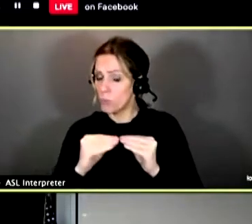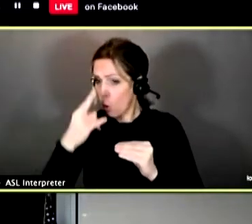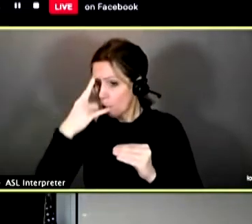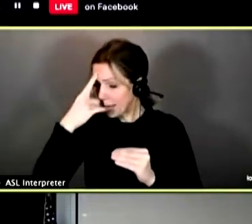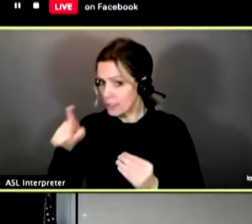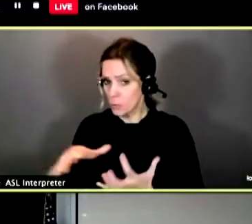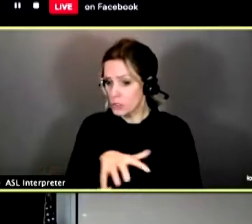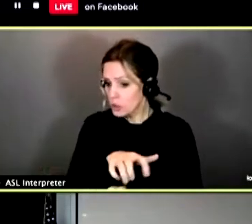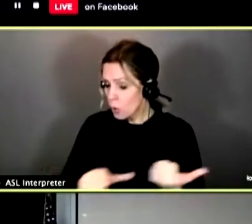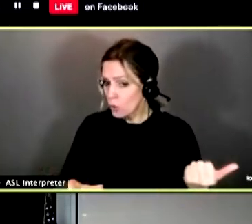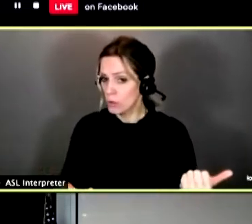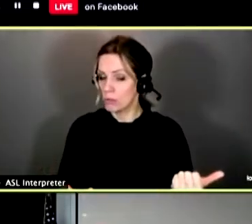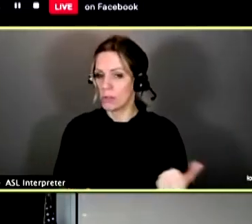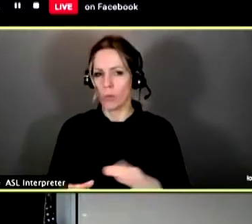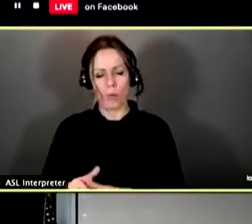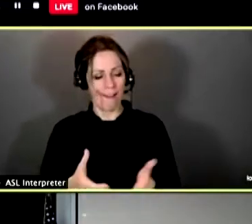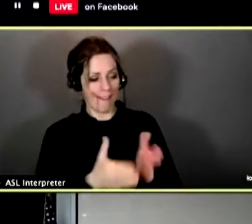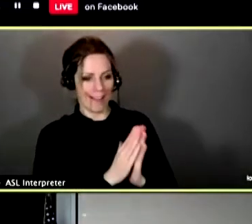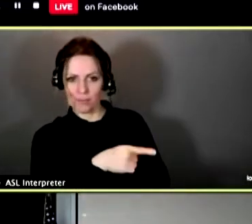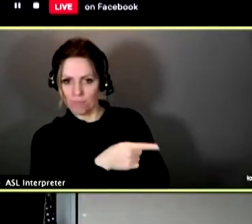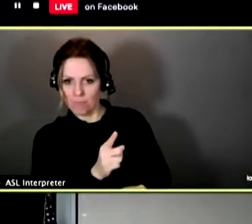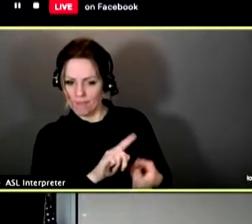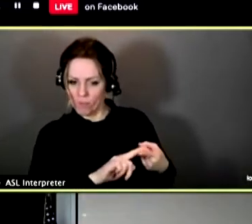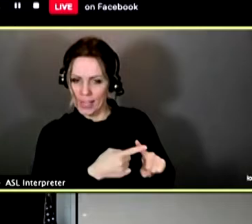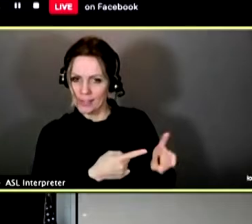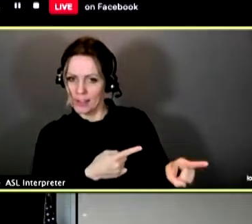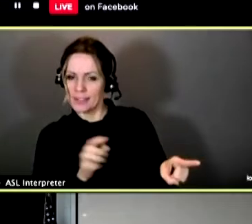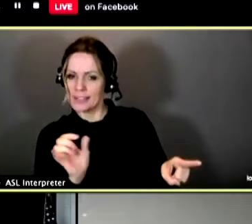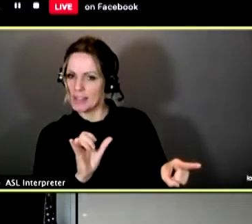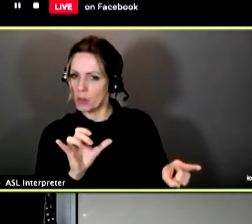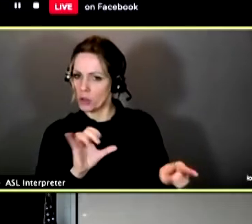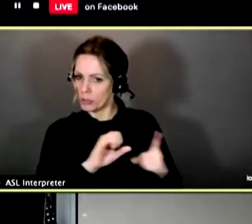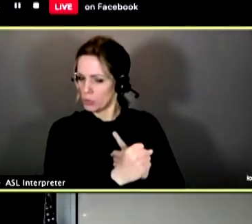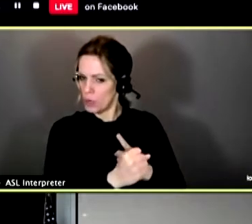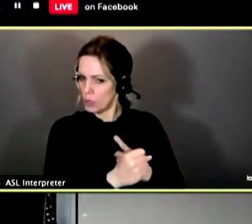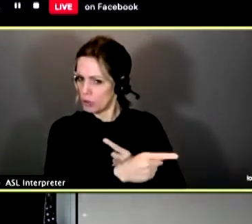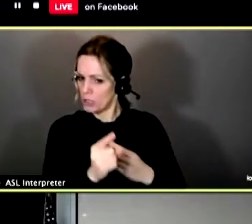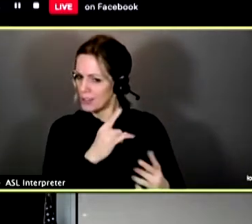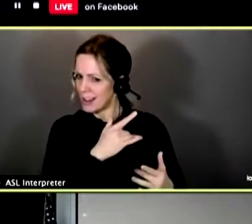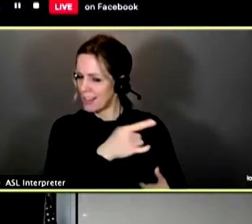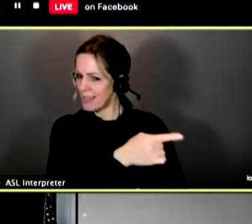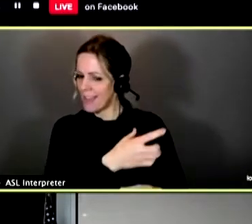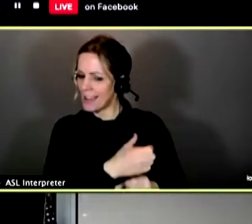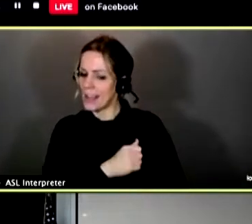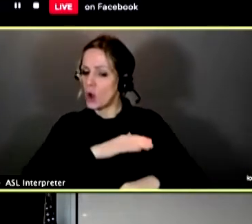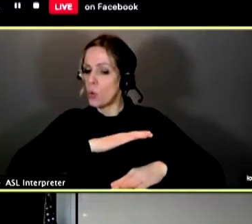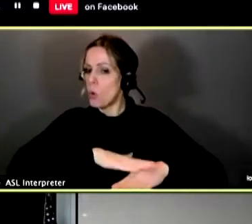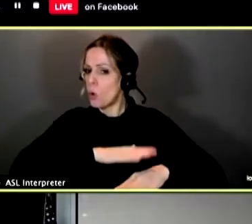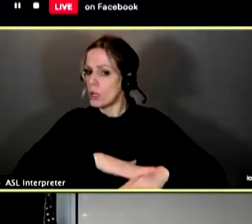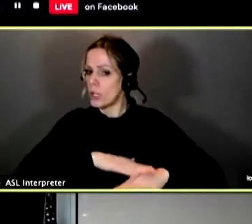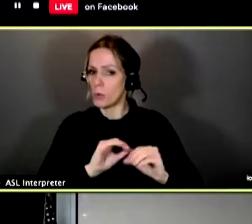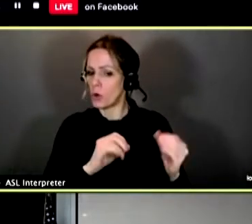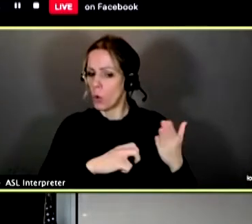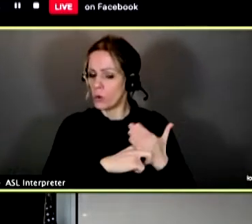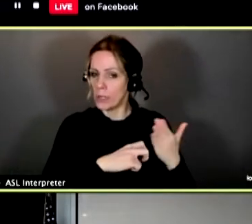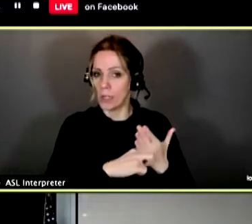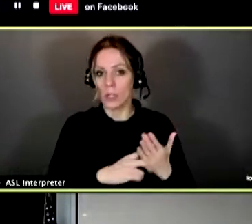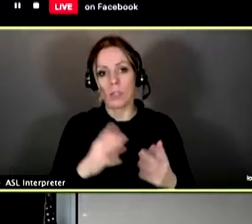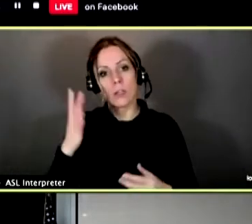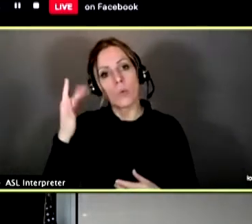similar situation, usually the cops give them a warning and let them go without a ticket because losing a car is